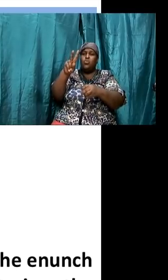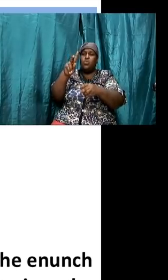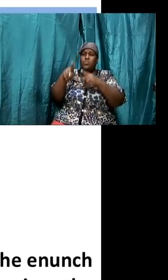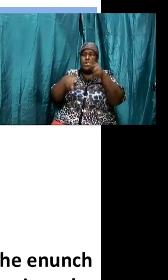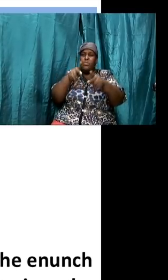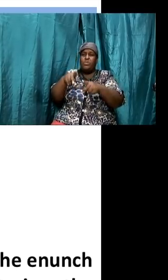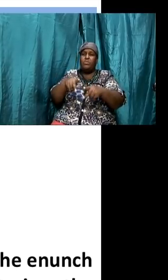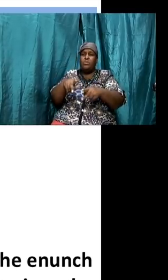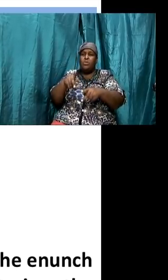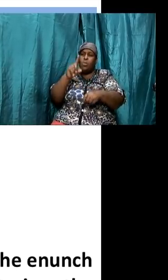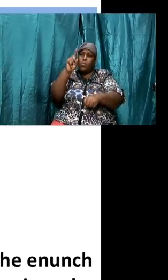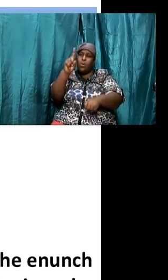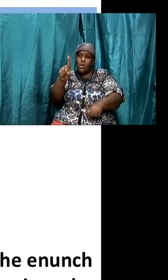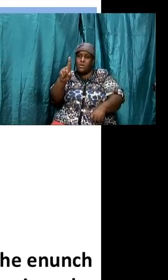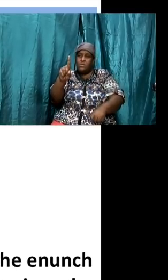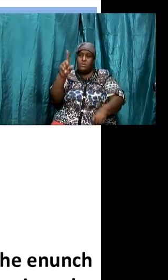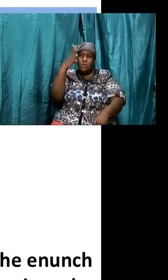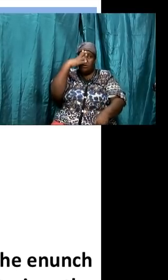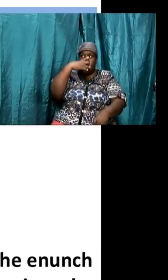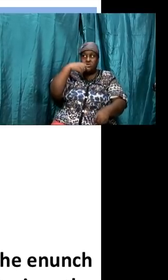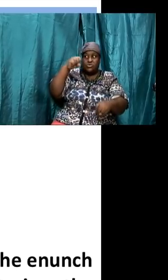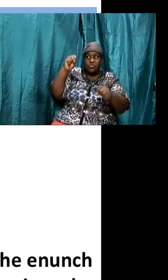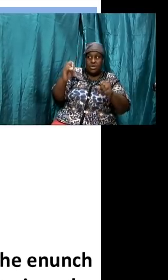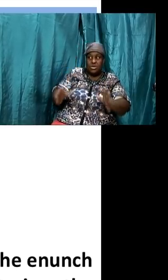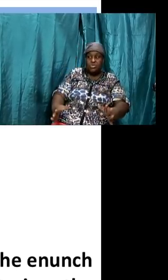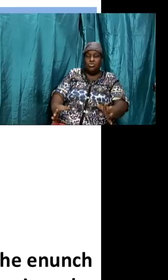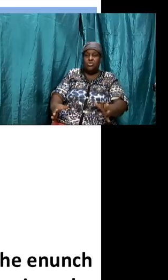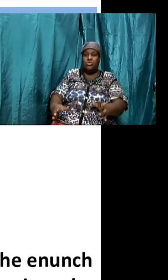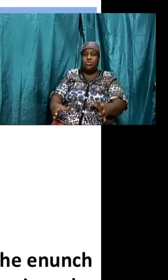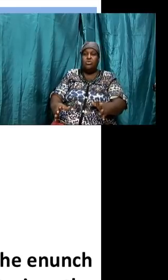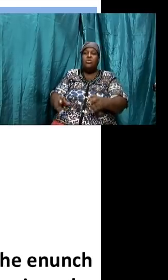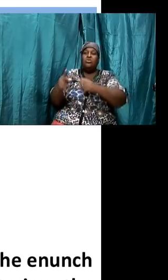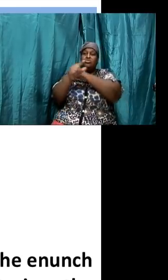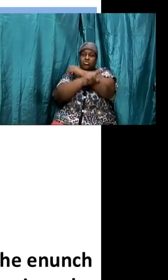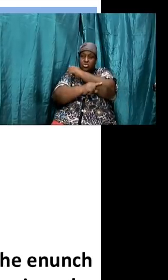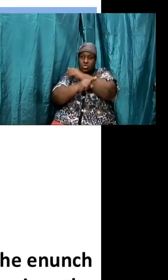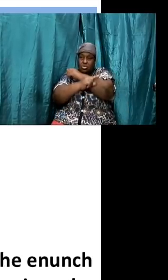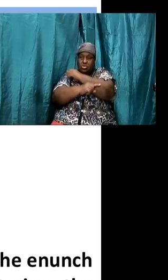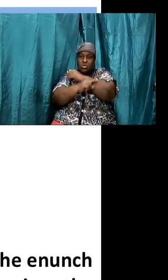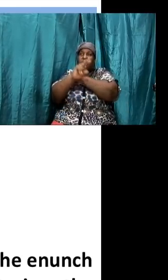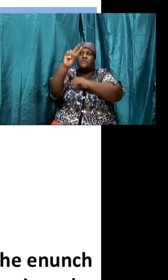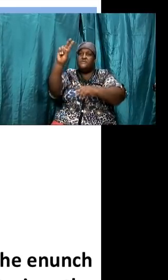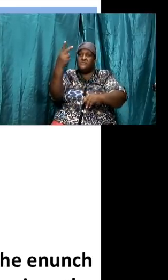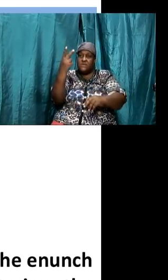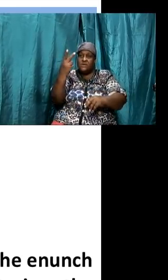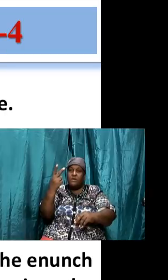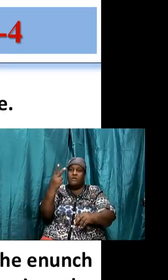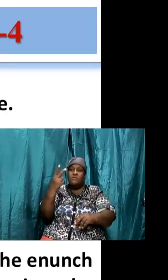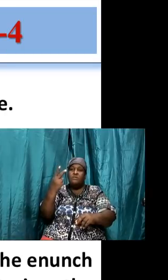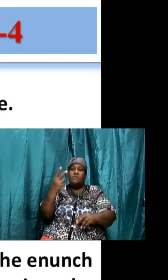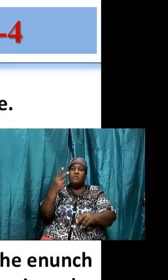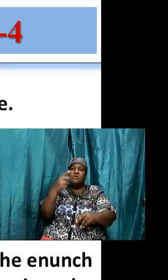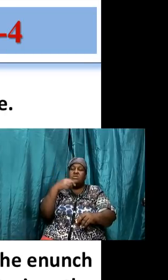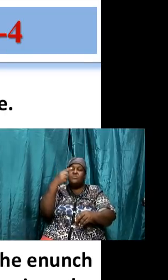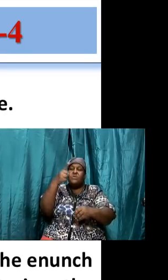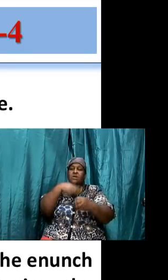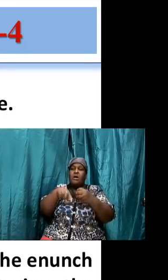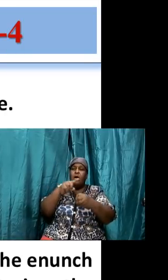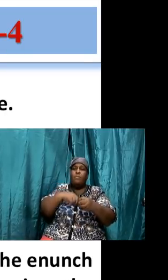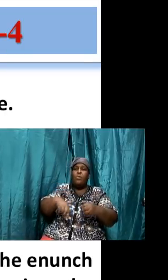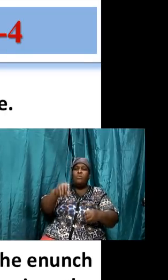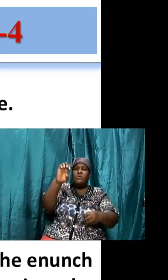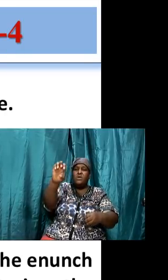the strangers who were obviously gentiles and secondly he mentions the eunuch now there's a